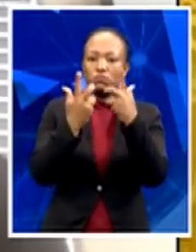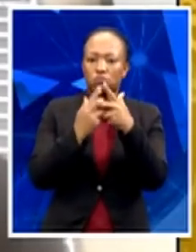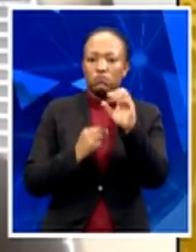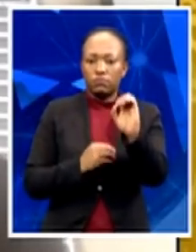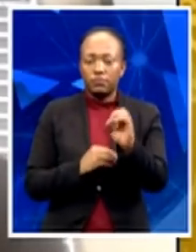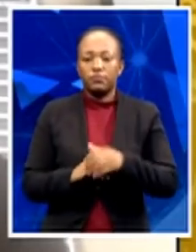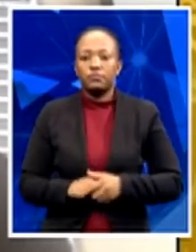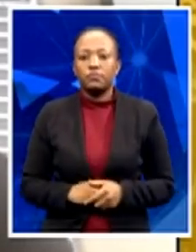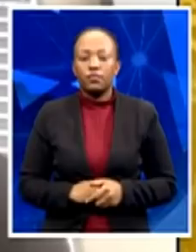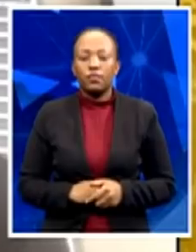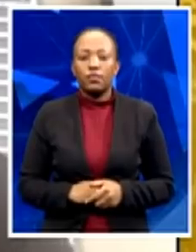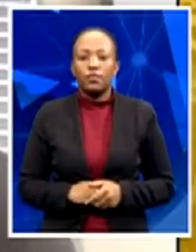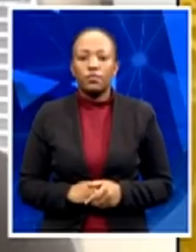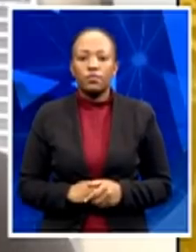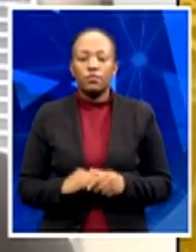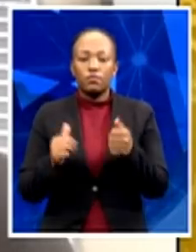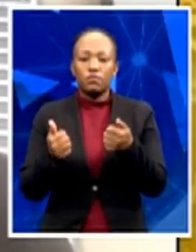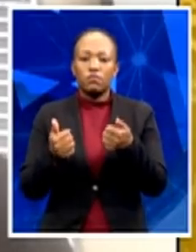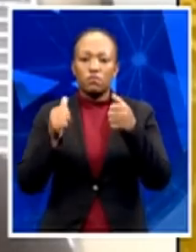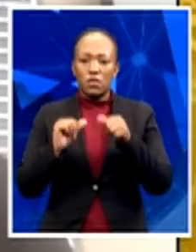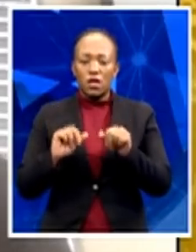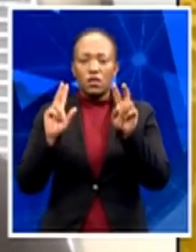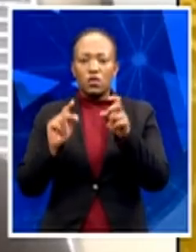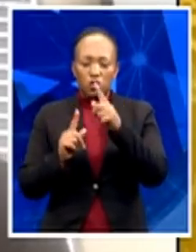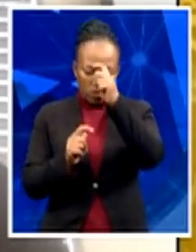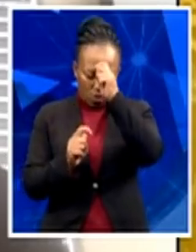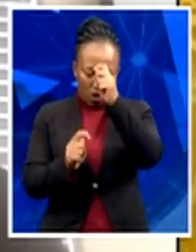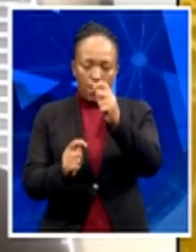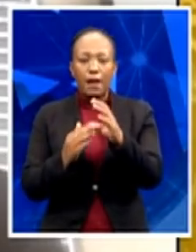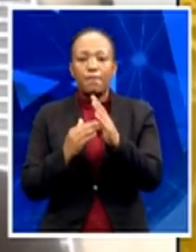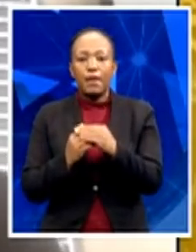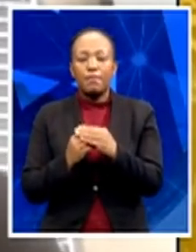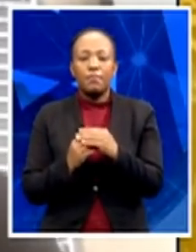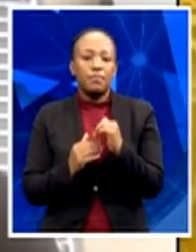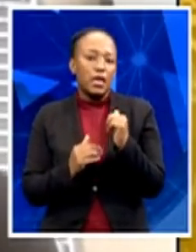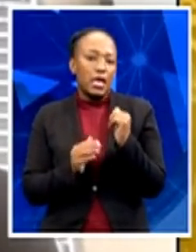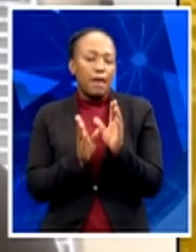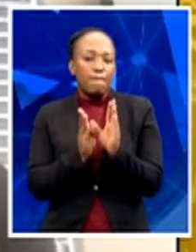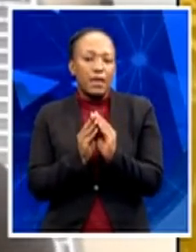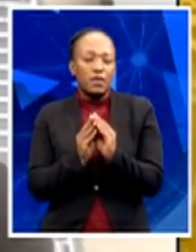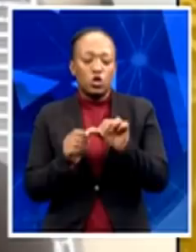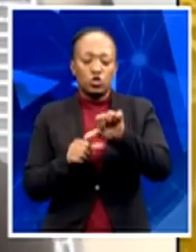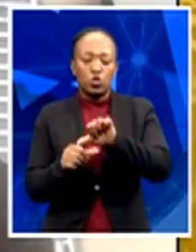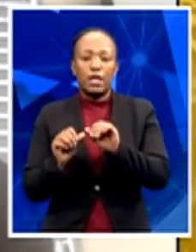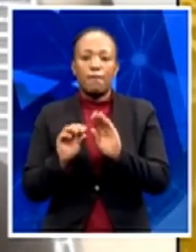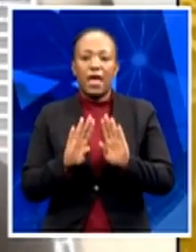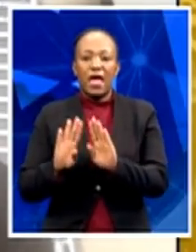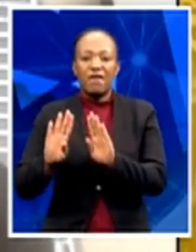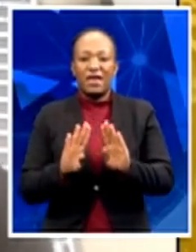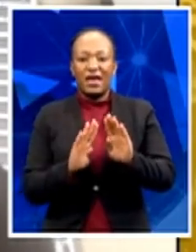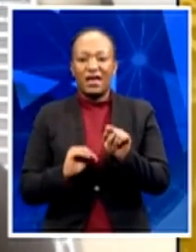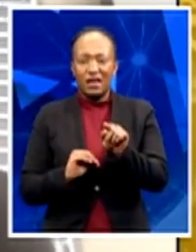honorable members, and yesterday it was a meeting of the MEC on social behavior, is the slow registration